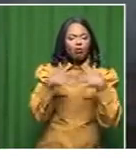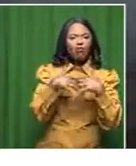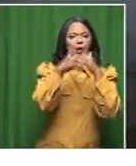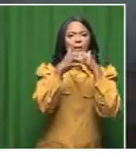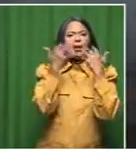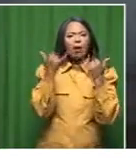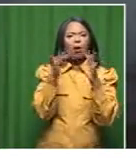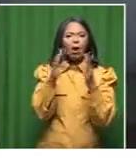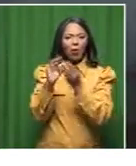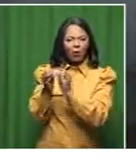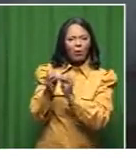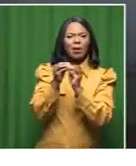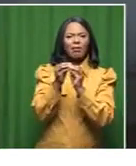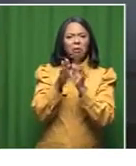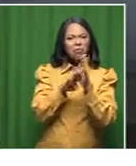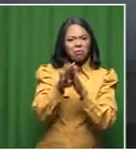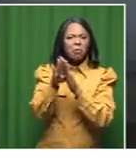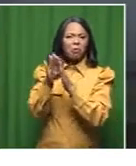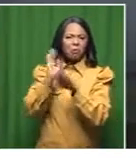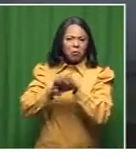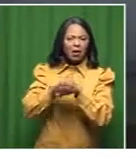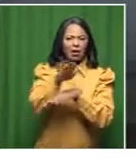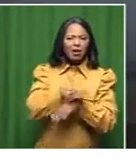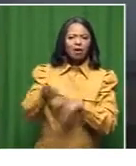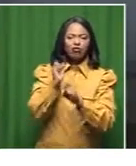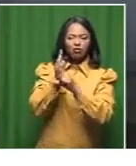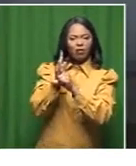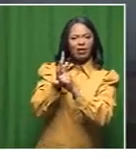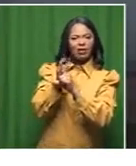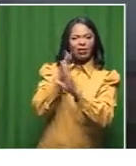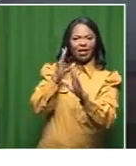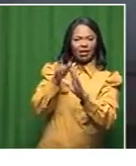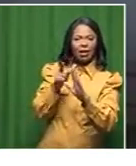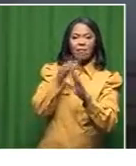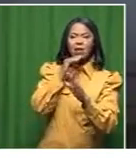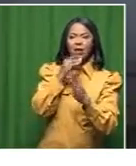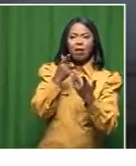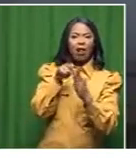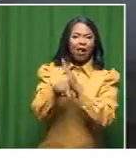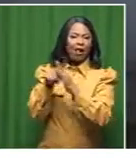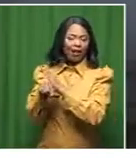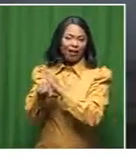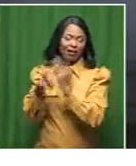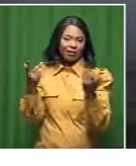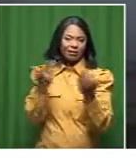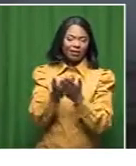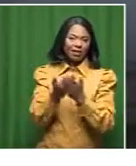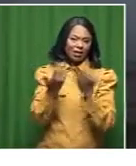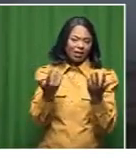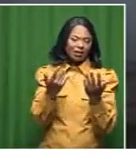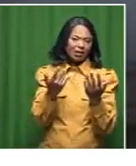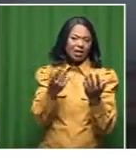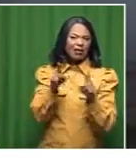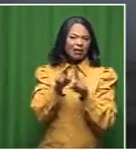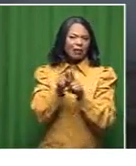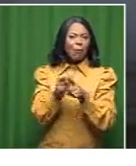revitalization process around township economy, we're not going to get much further. We're recognizing at Philippi Village, which is the organization I work at,